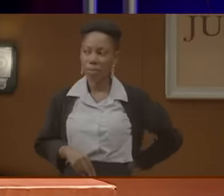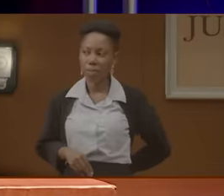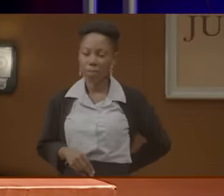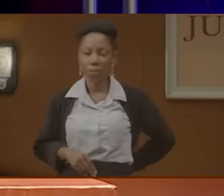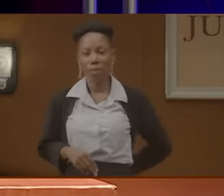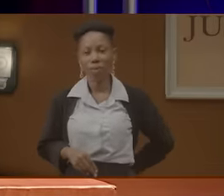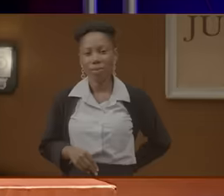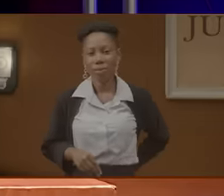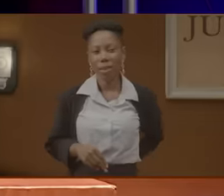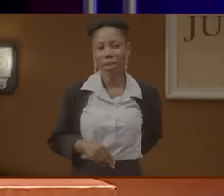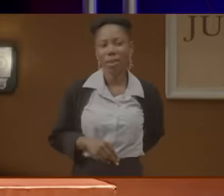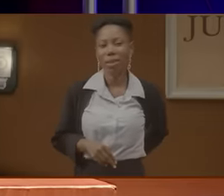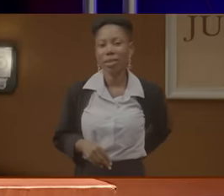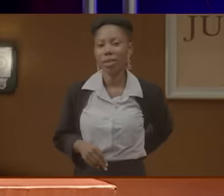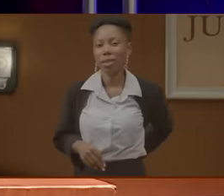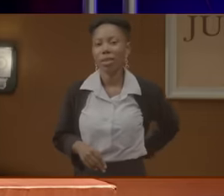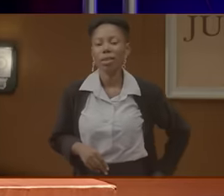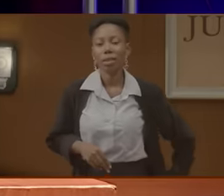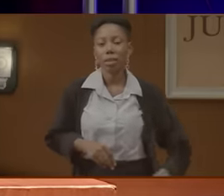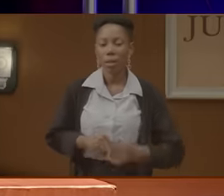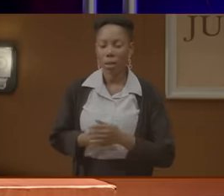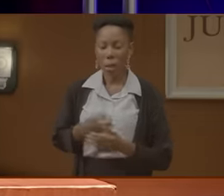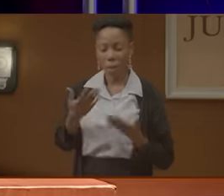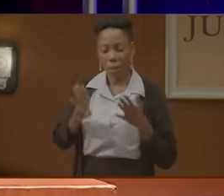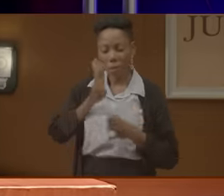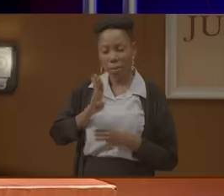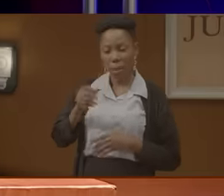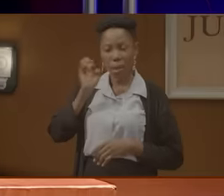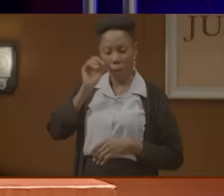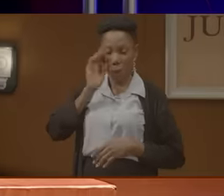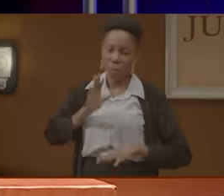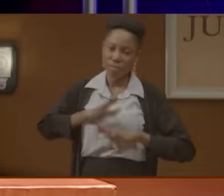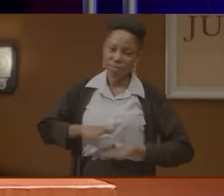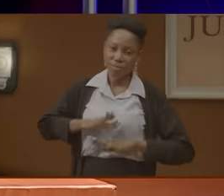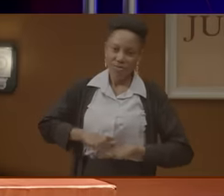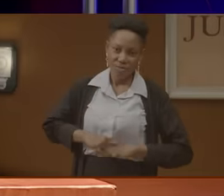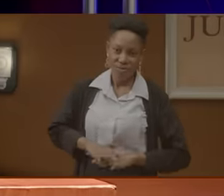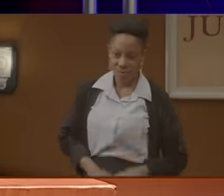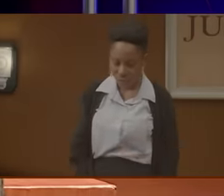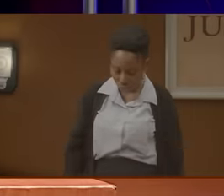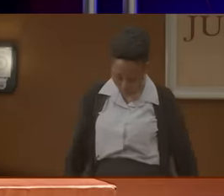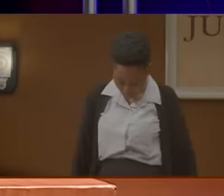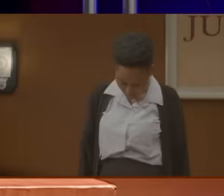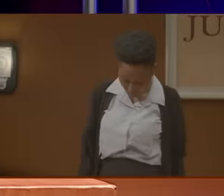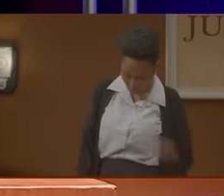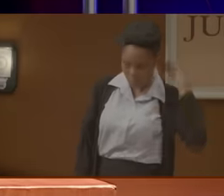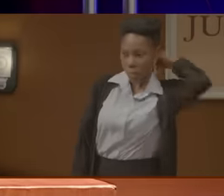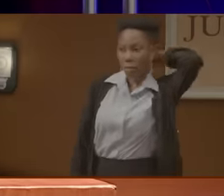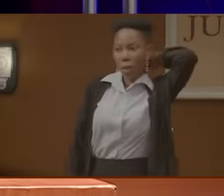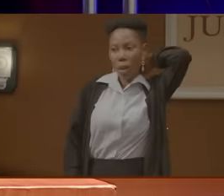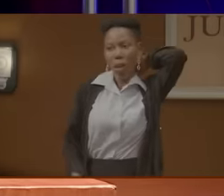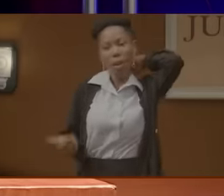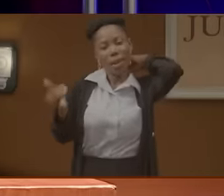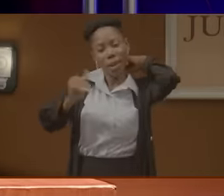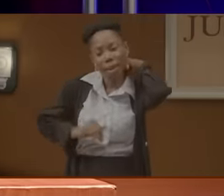Hoping that's okay, she will get a man will come down and say, okay, may come back, say, okay, okay. Where did she go? May I stand up? Okay. Here, it tapped